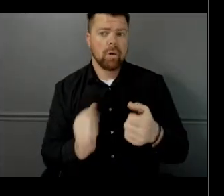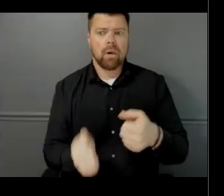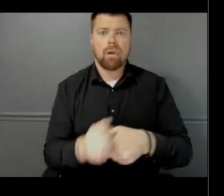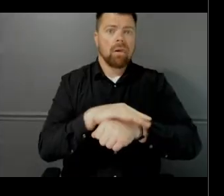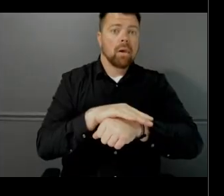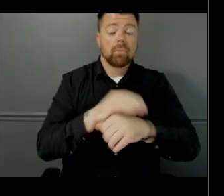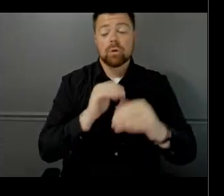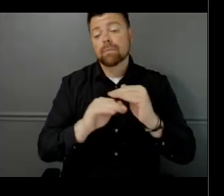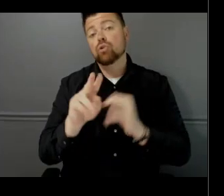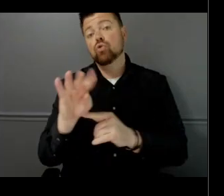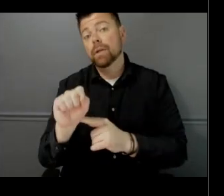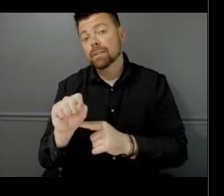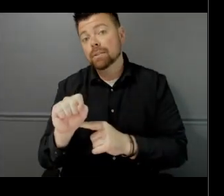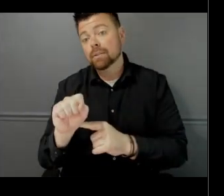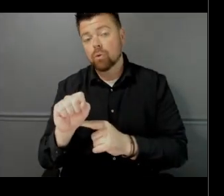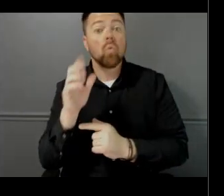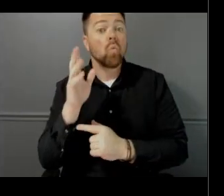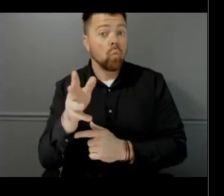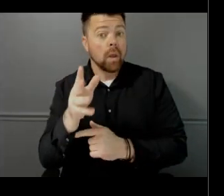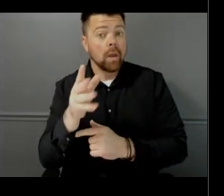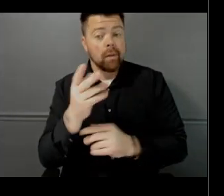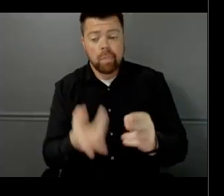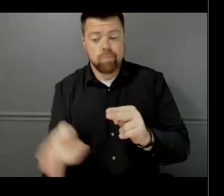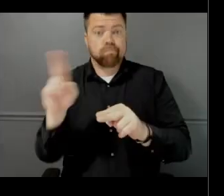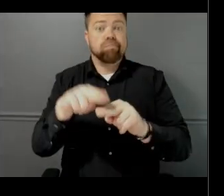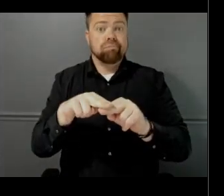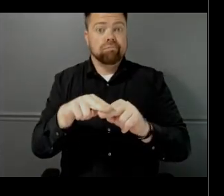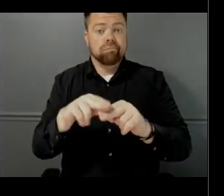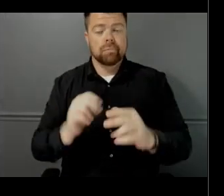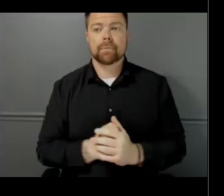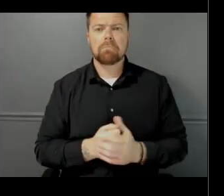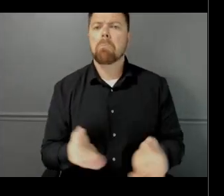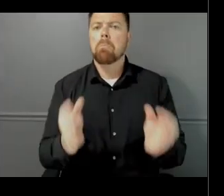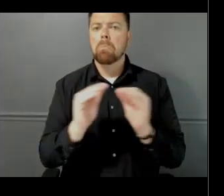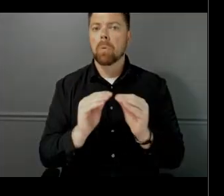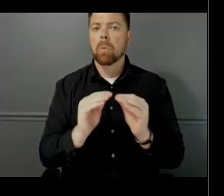accessible units will increase.